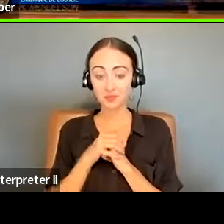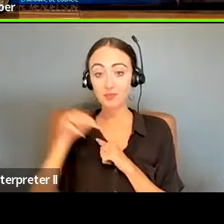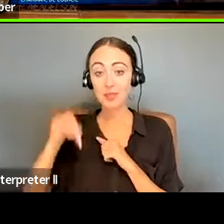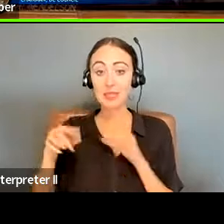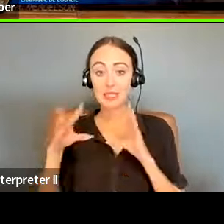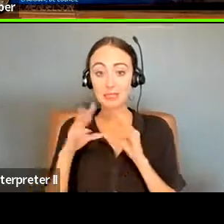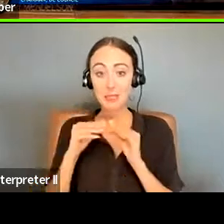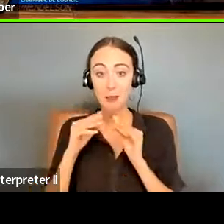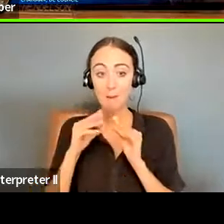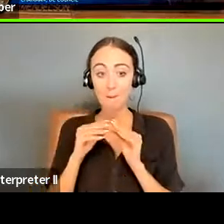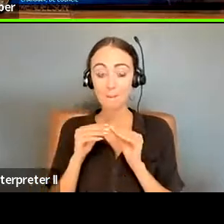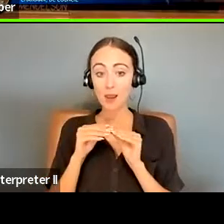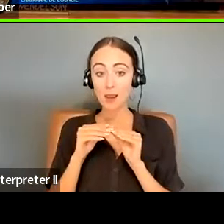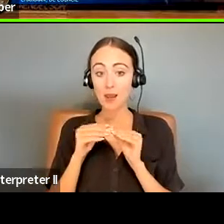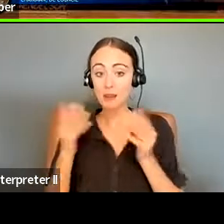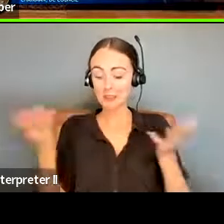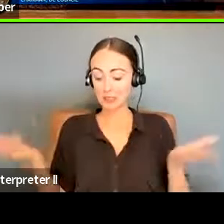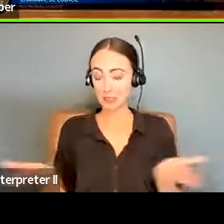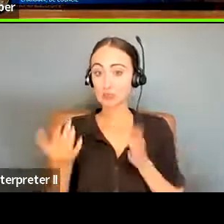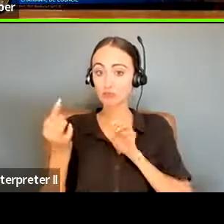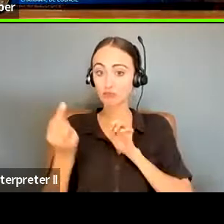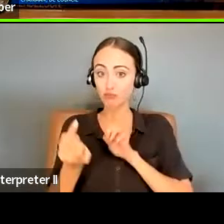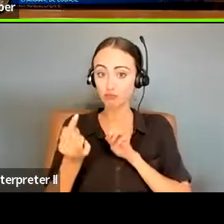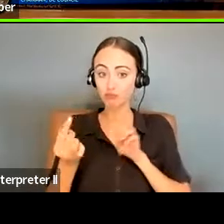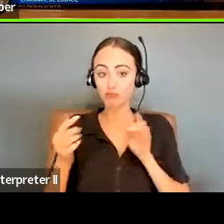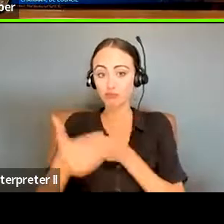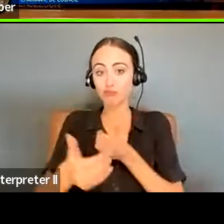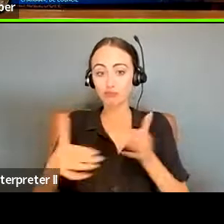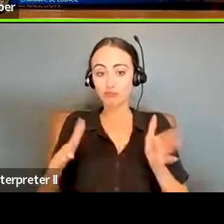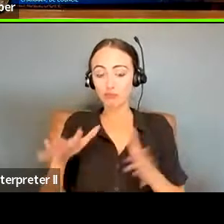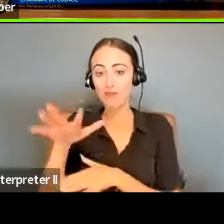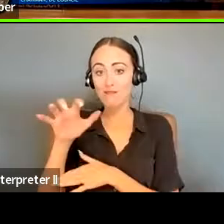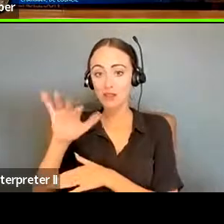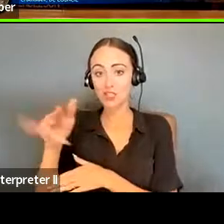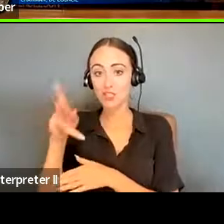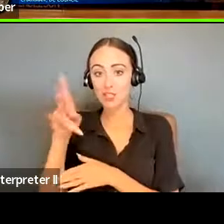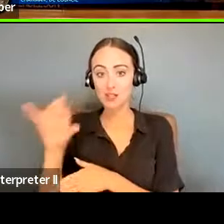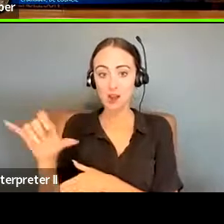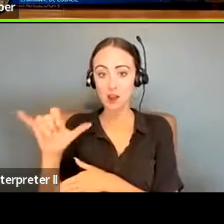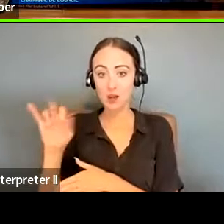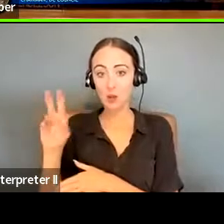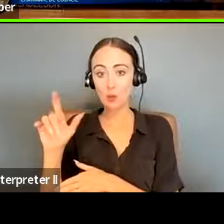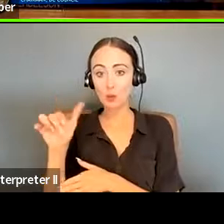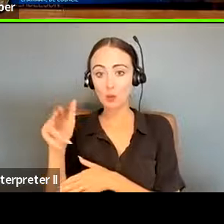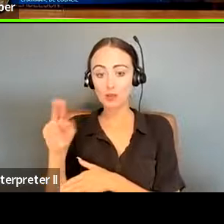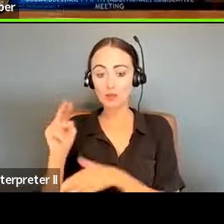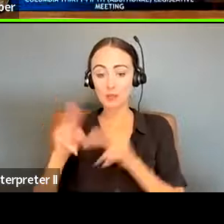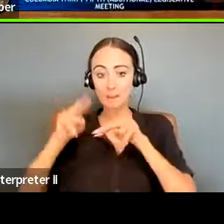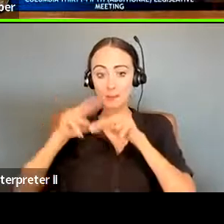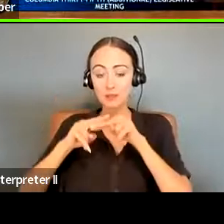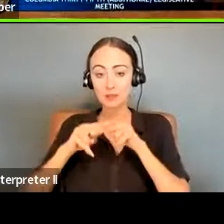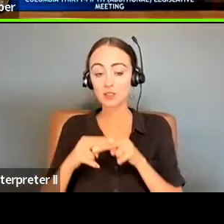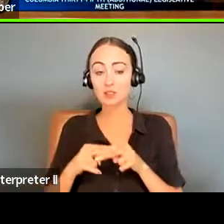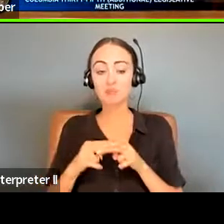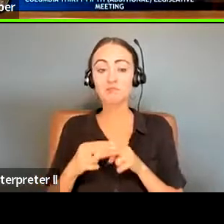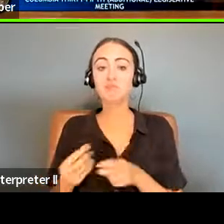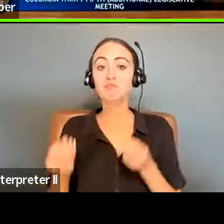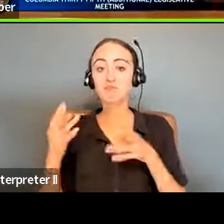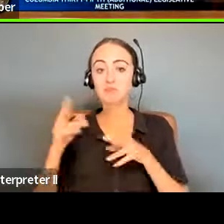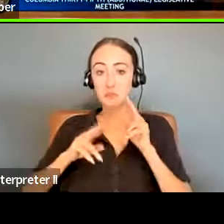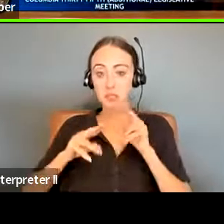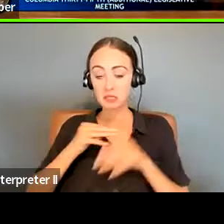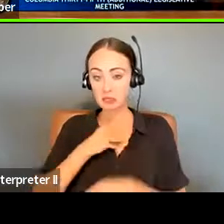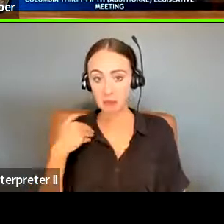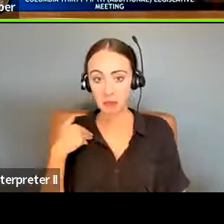meeting is being conducted in person in the council chambers, room 500 of the John A. Wilson Building, with several members participating